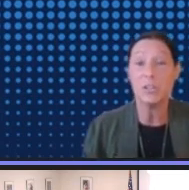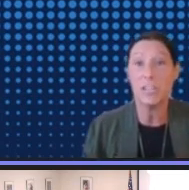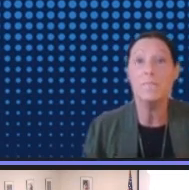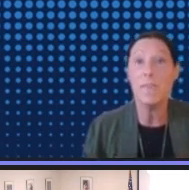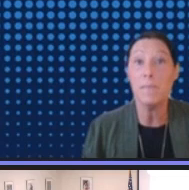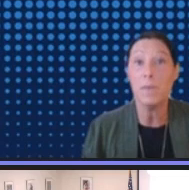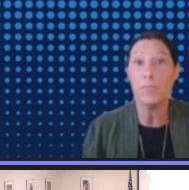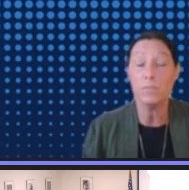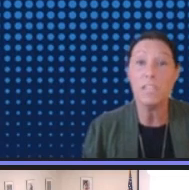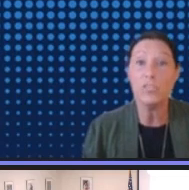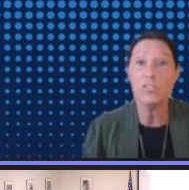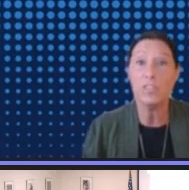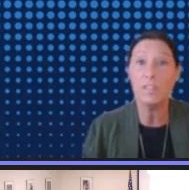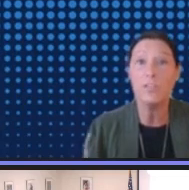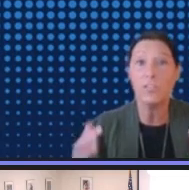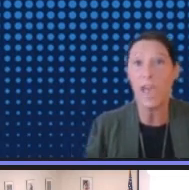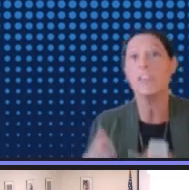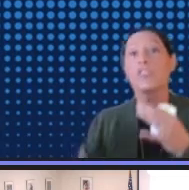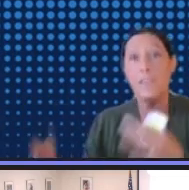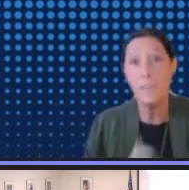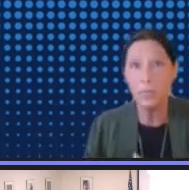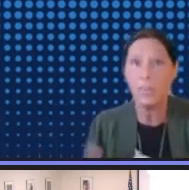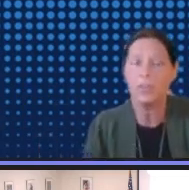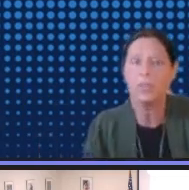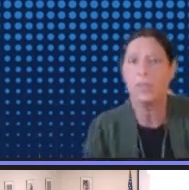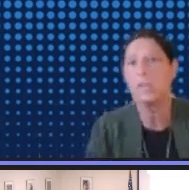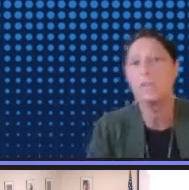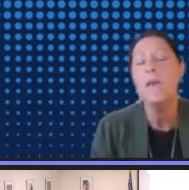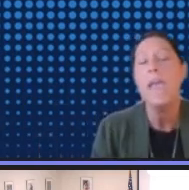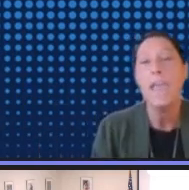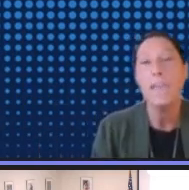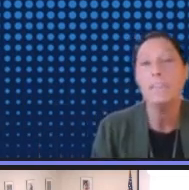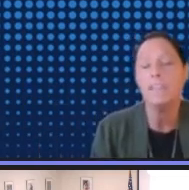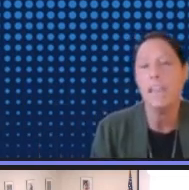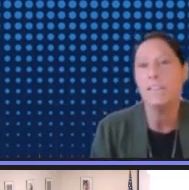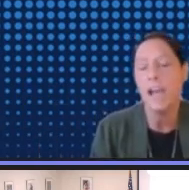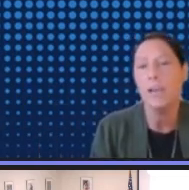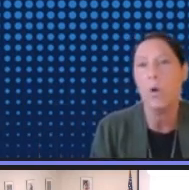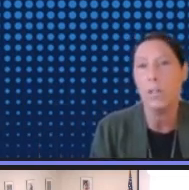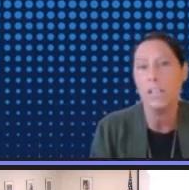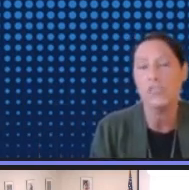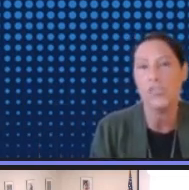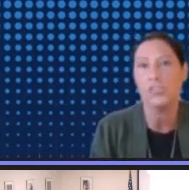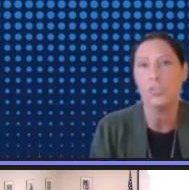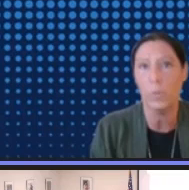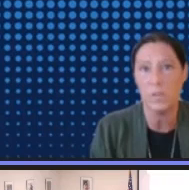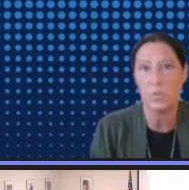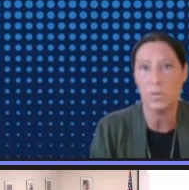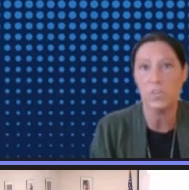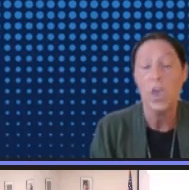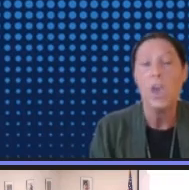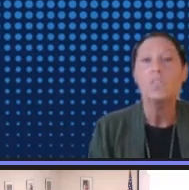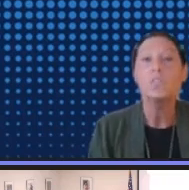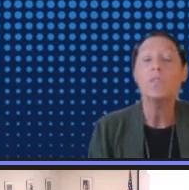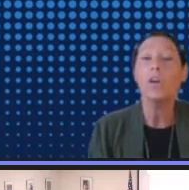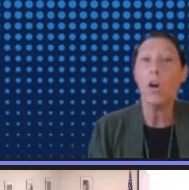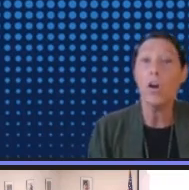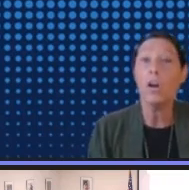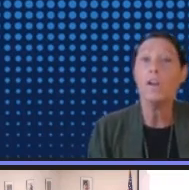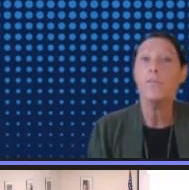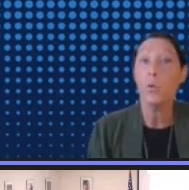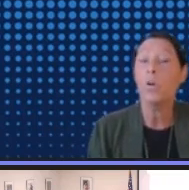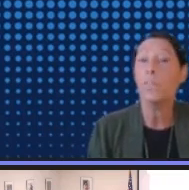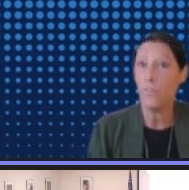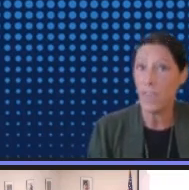the necessary commitment from teachers and leaders to actually implement the curriculum and the selected high quality instructional resource. So